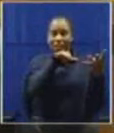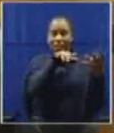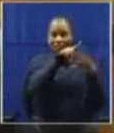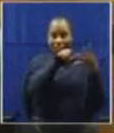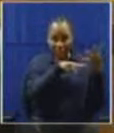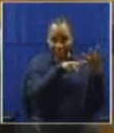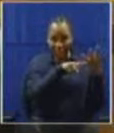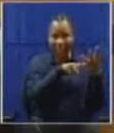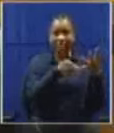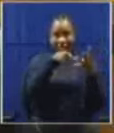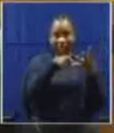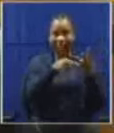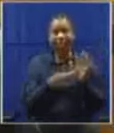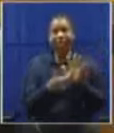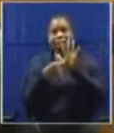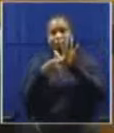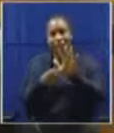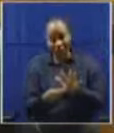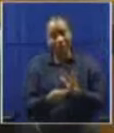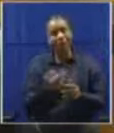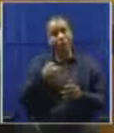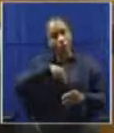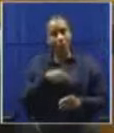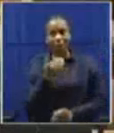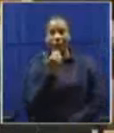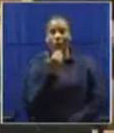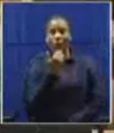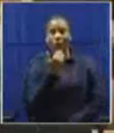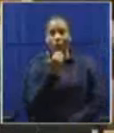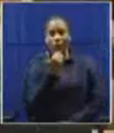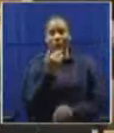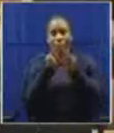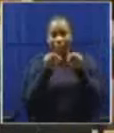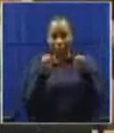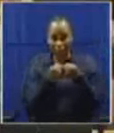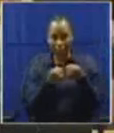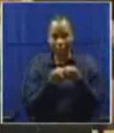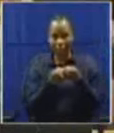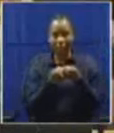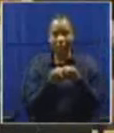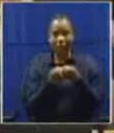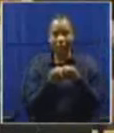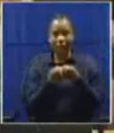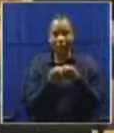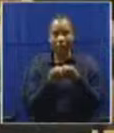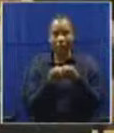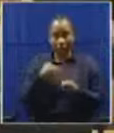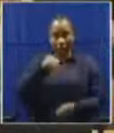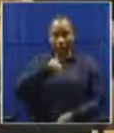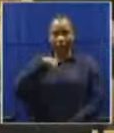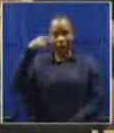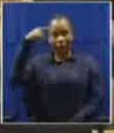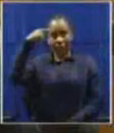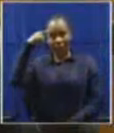what represents who we are as a nation. And I think